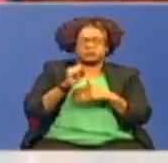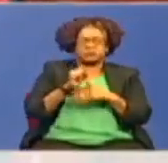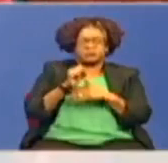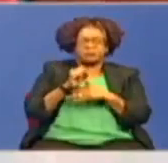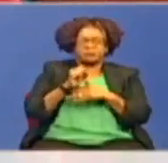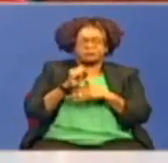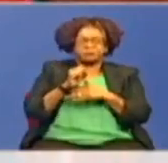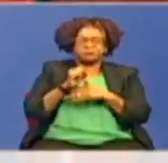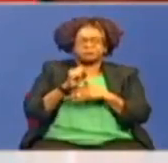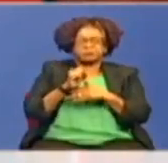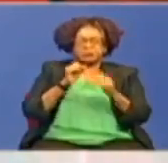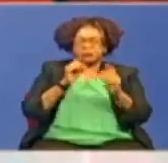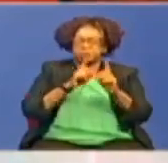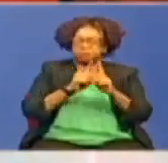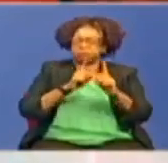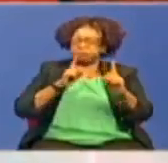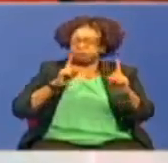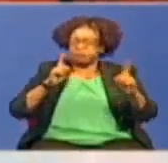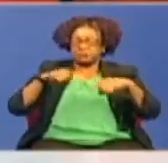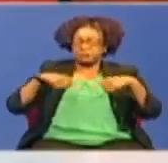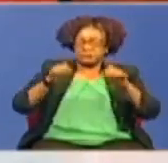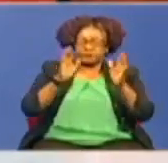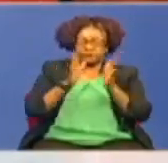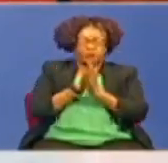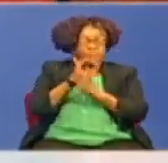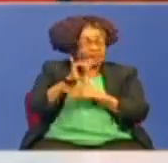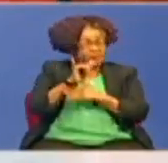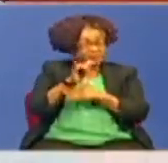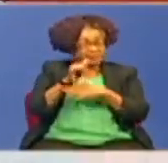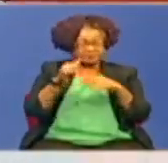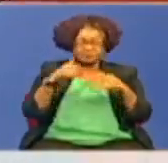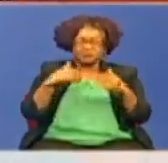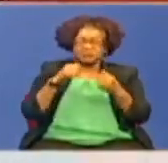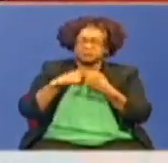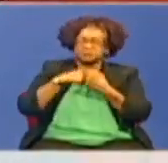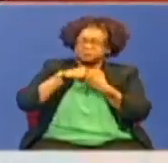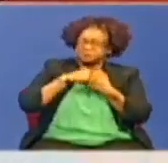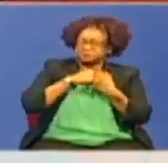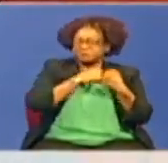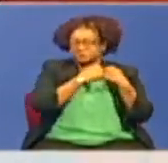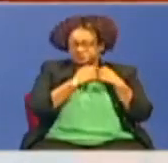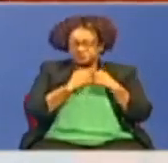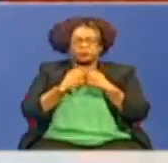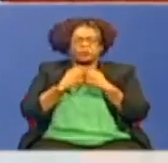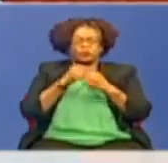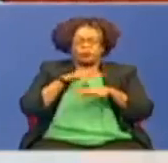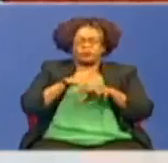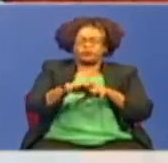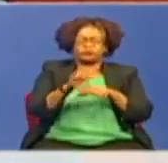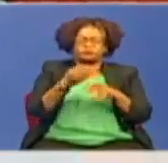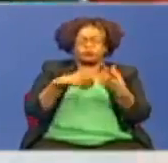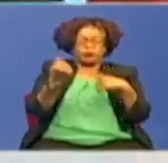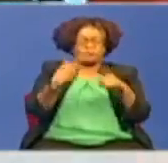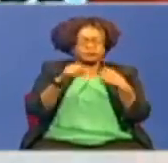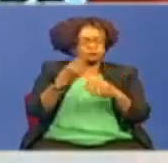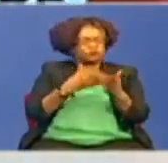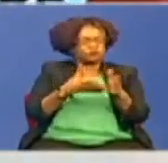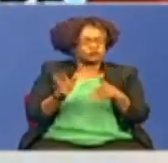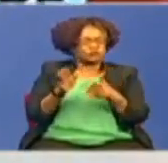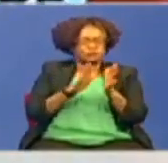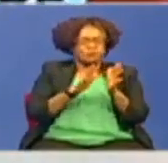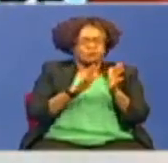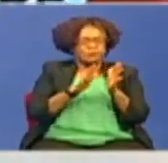distancing himself from the allegations that he arm-twisted the suspended CEO to influence procurement procedures. My